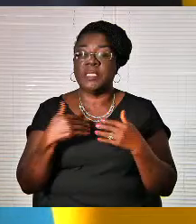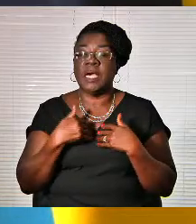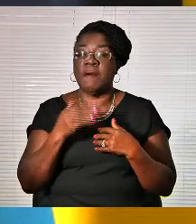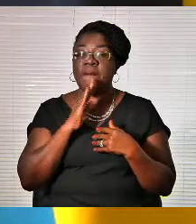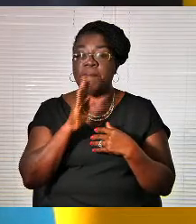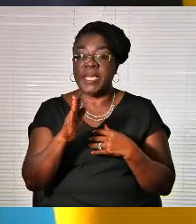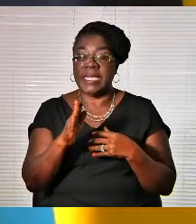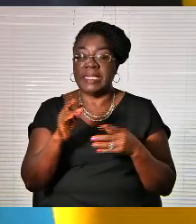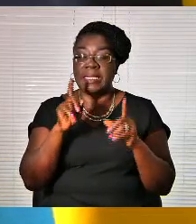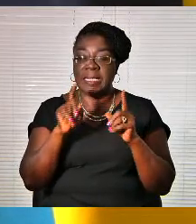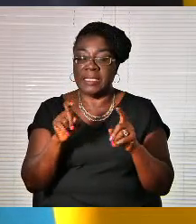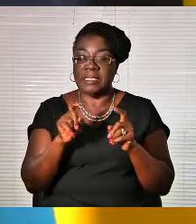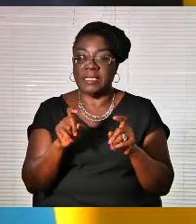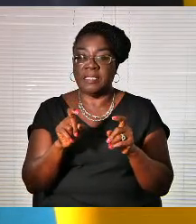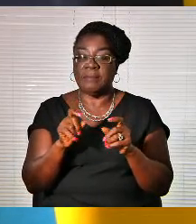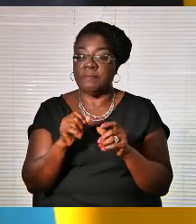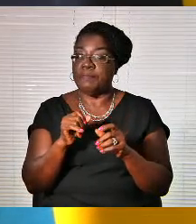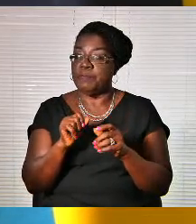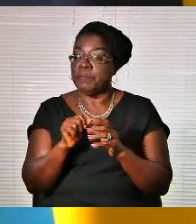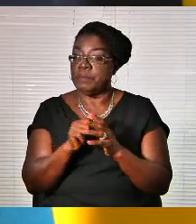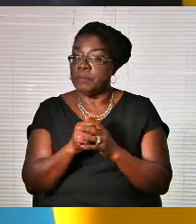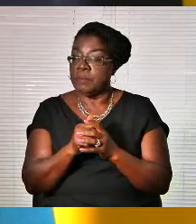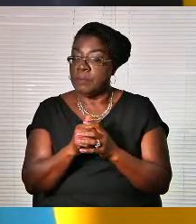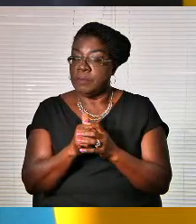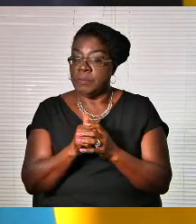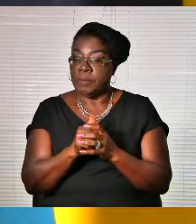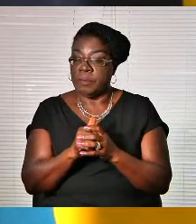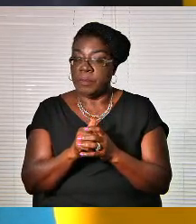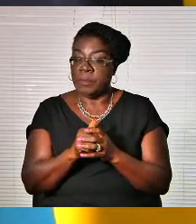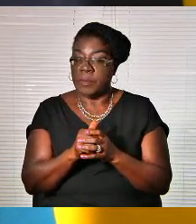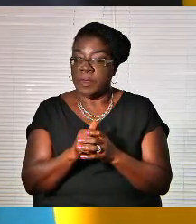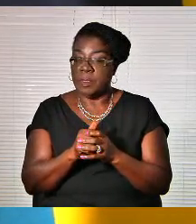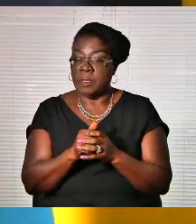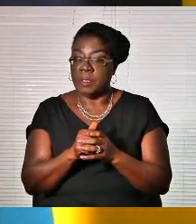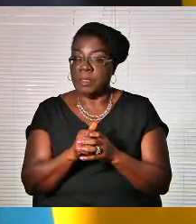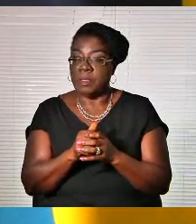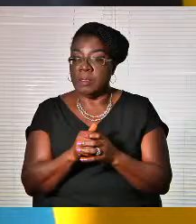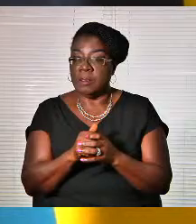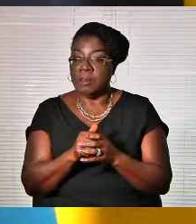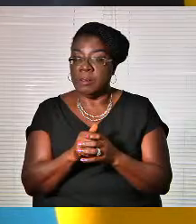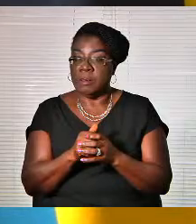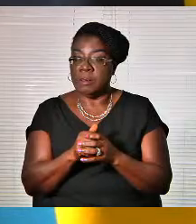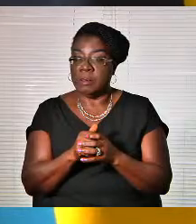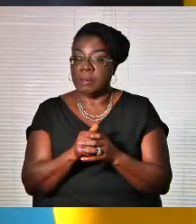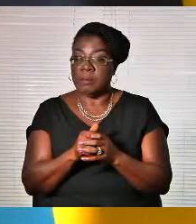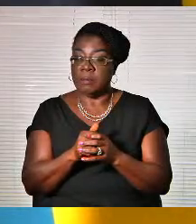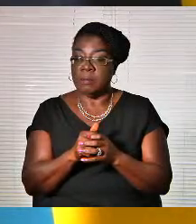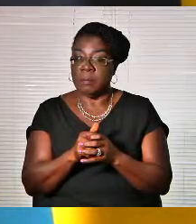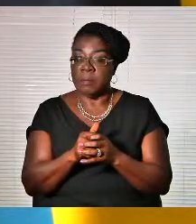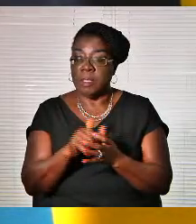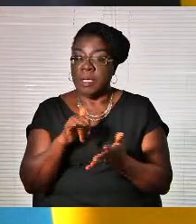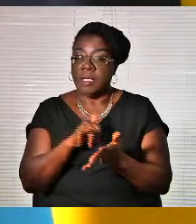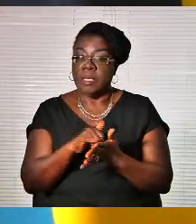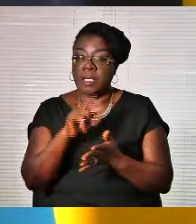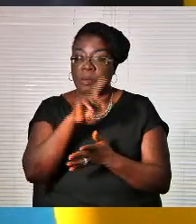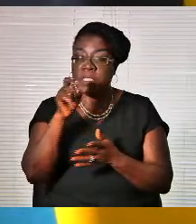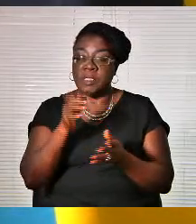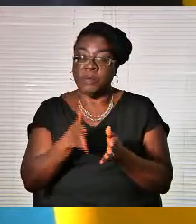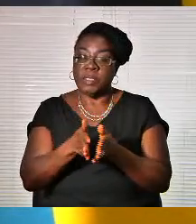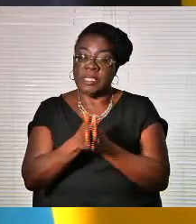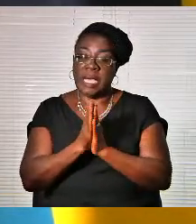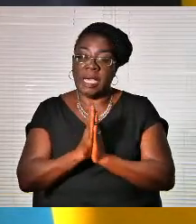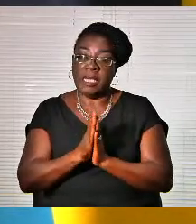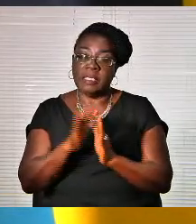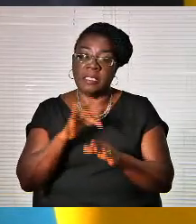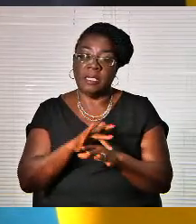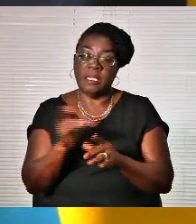15,000. Certainly, to my recollection, that question was actually asked earlier today